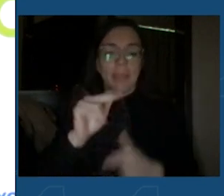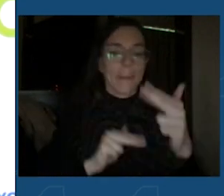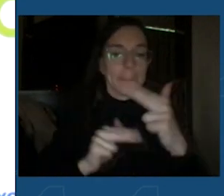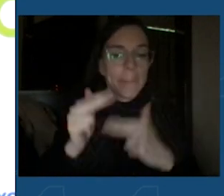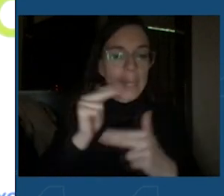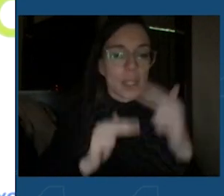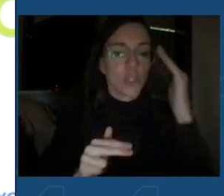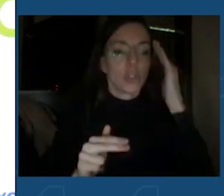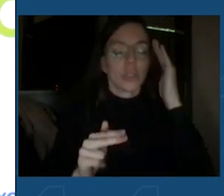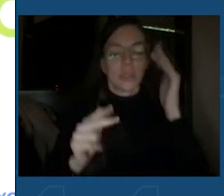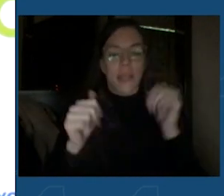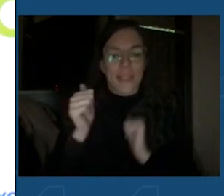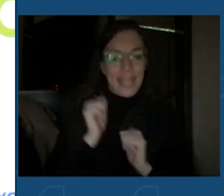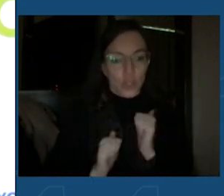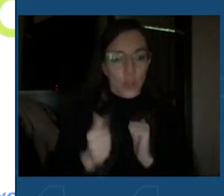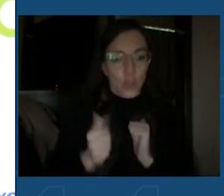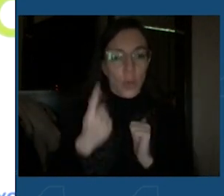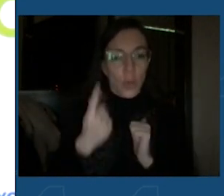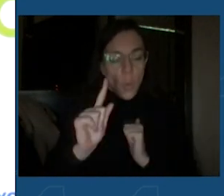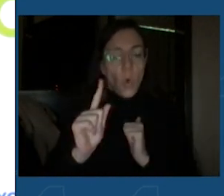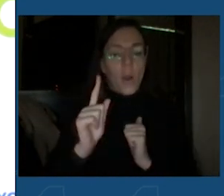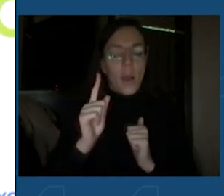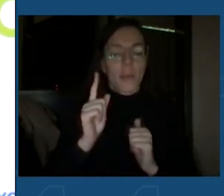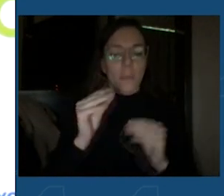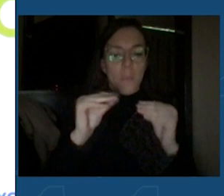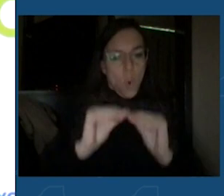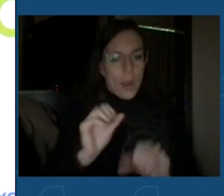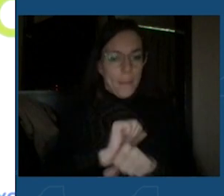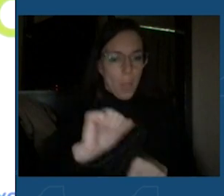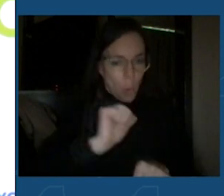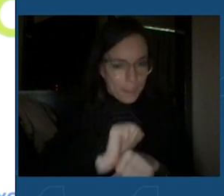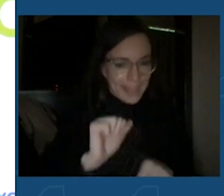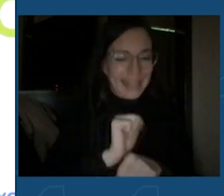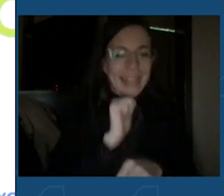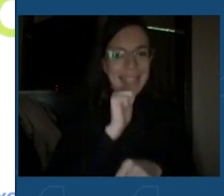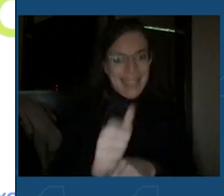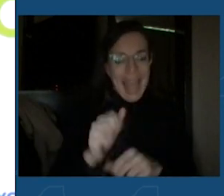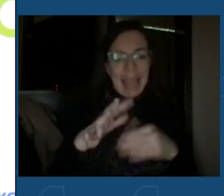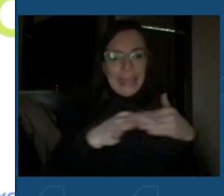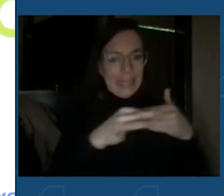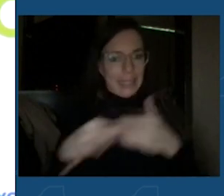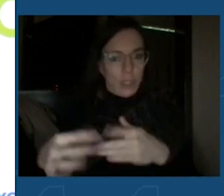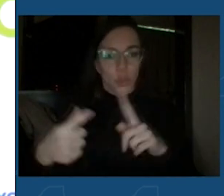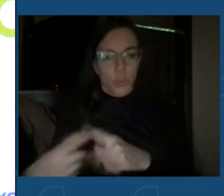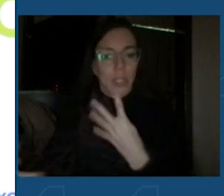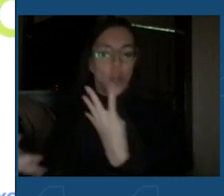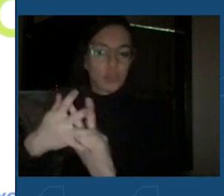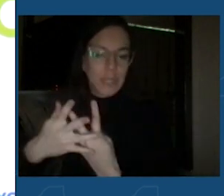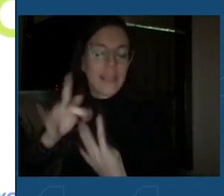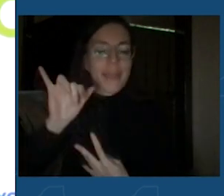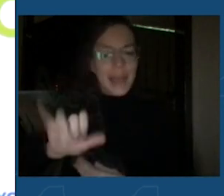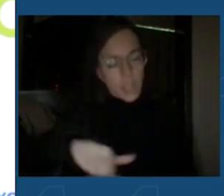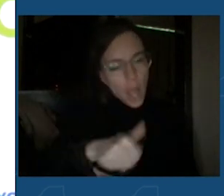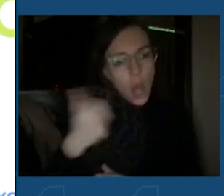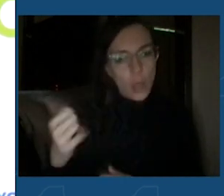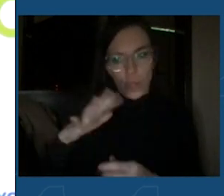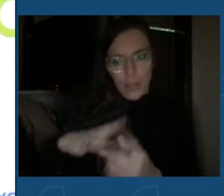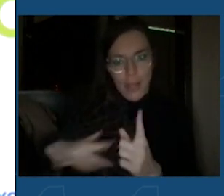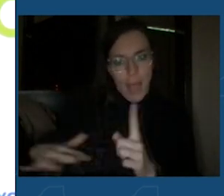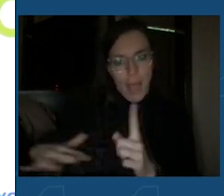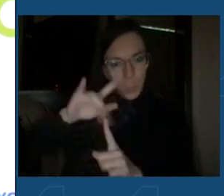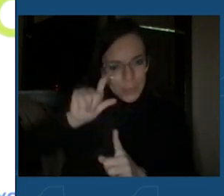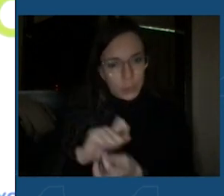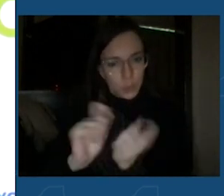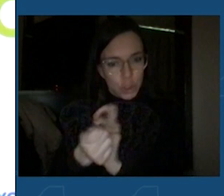to employment and not a feeder to incarceration. That's the climate we must also change in this city. It is often